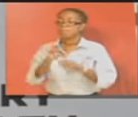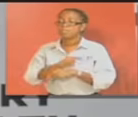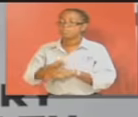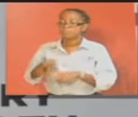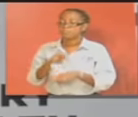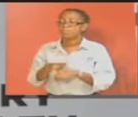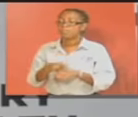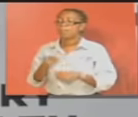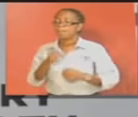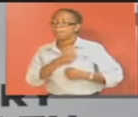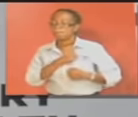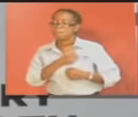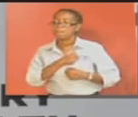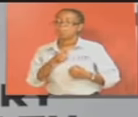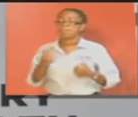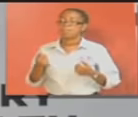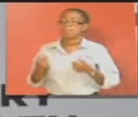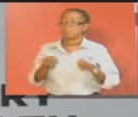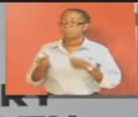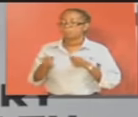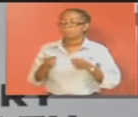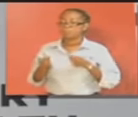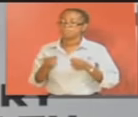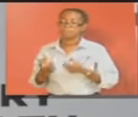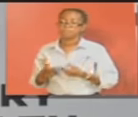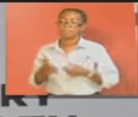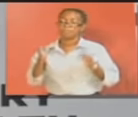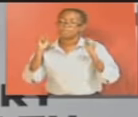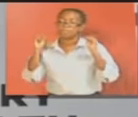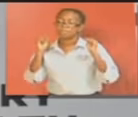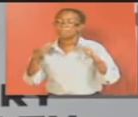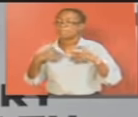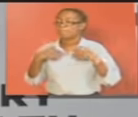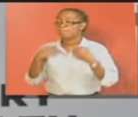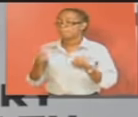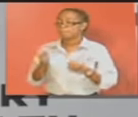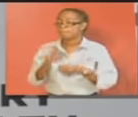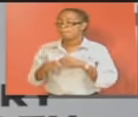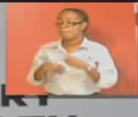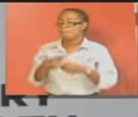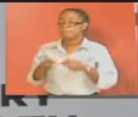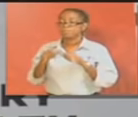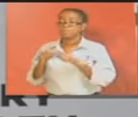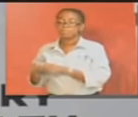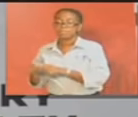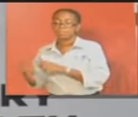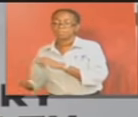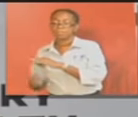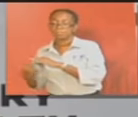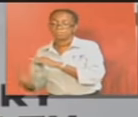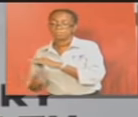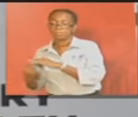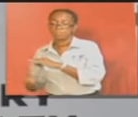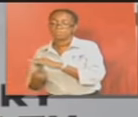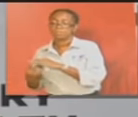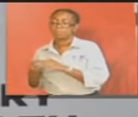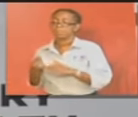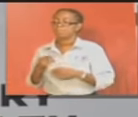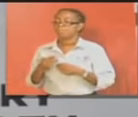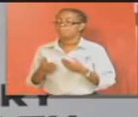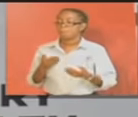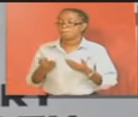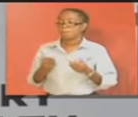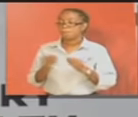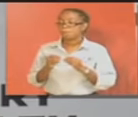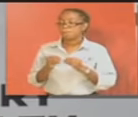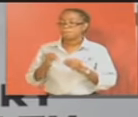Security. The Ministry of Health is responsible for quarantine arrangements once persons enter Trinidad and